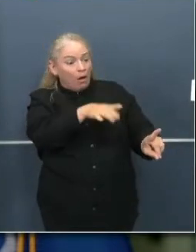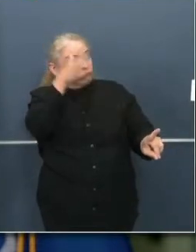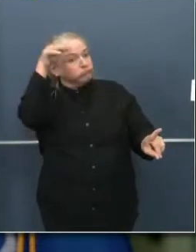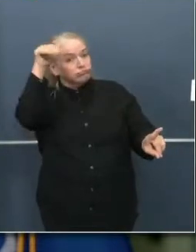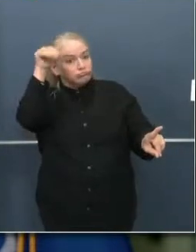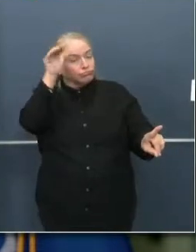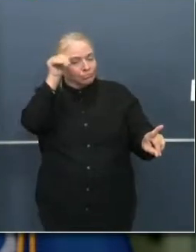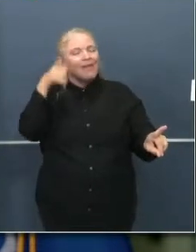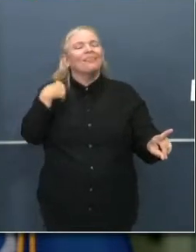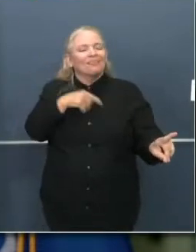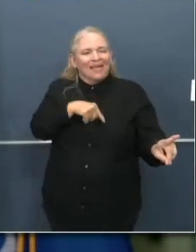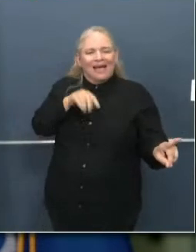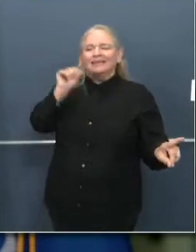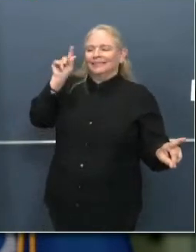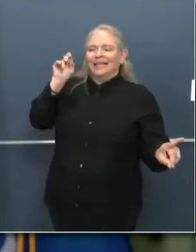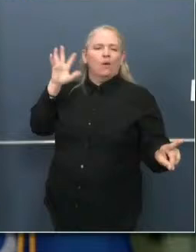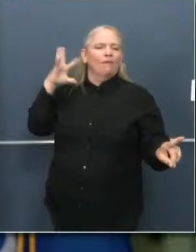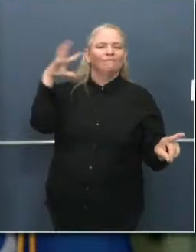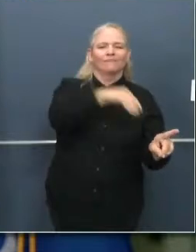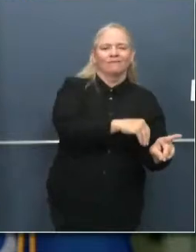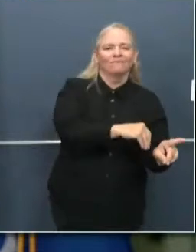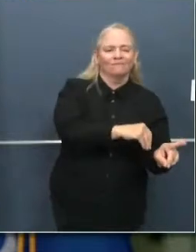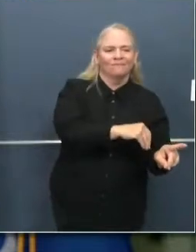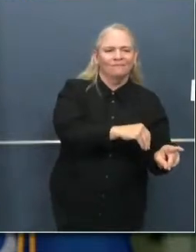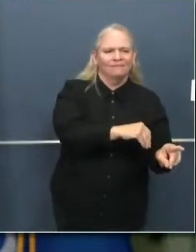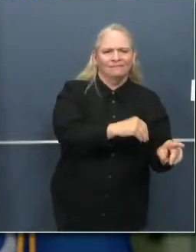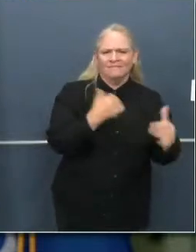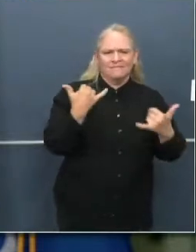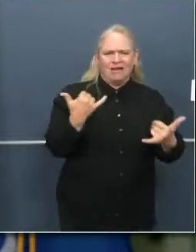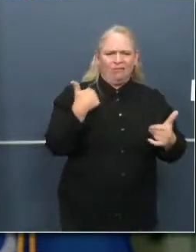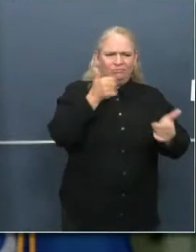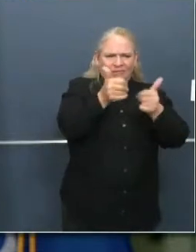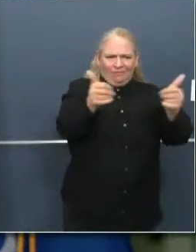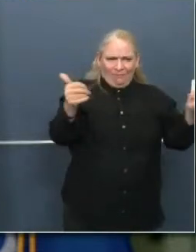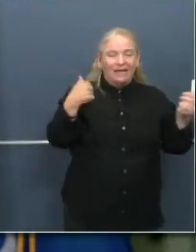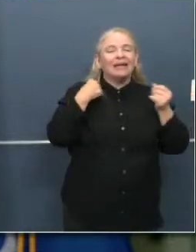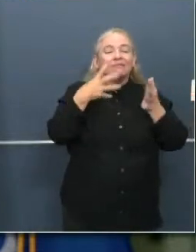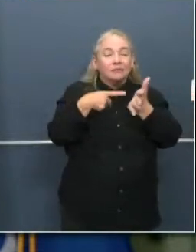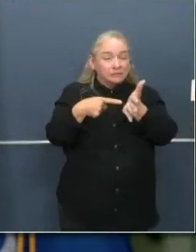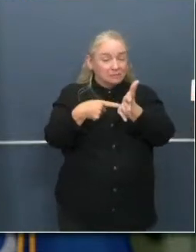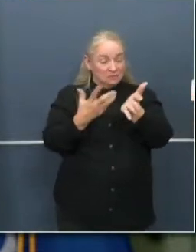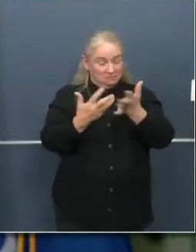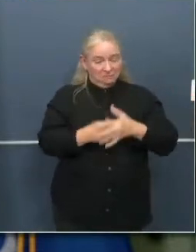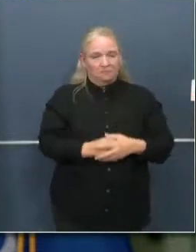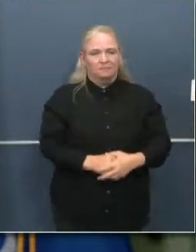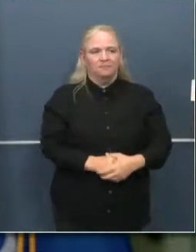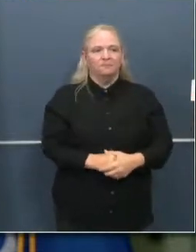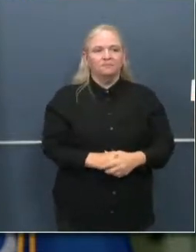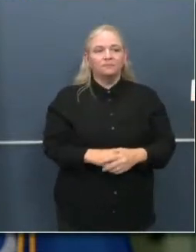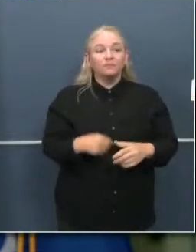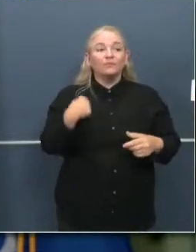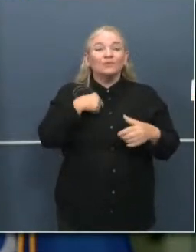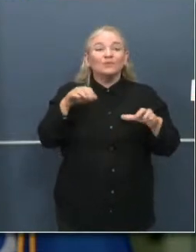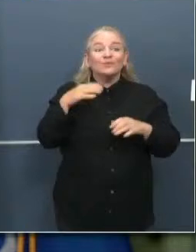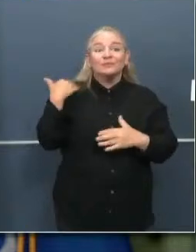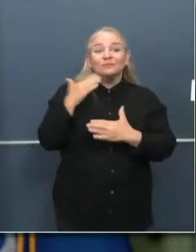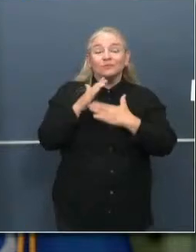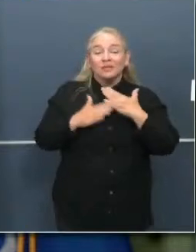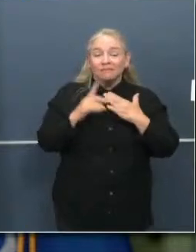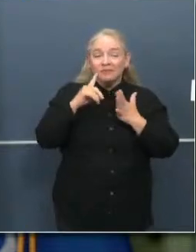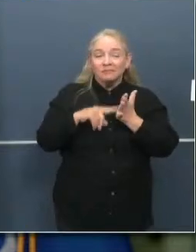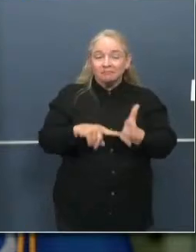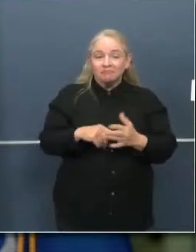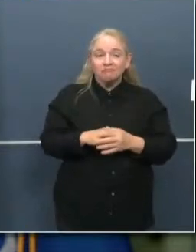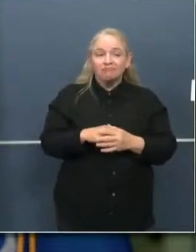did over the weekend. That included Orange County. But I also left you with this specific example, and I'll remind you if you didn't have a chance